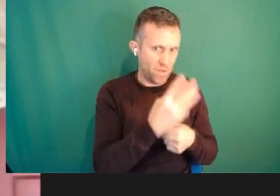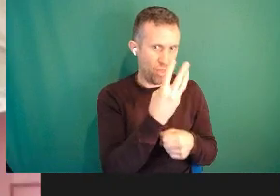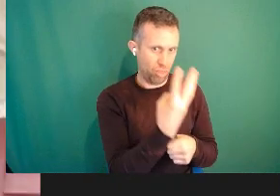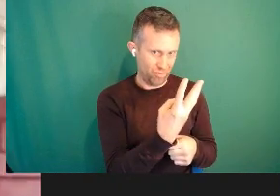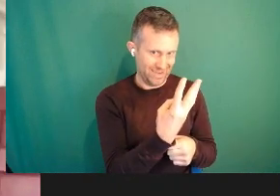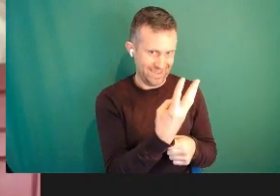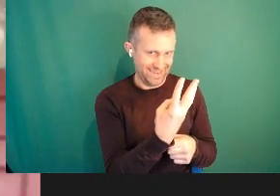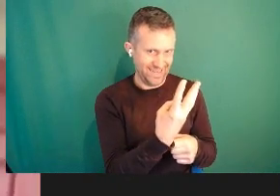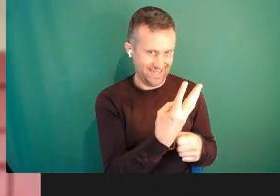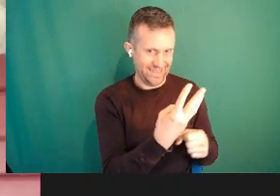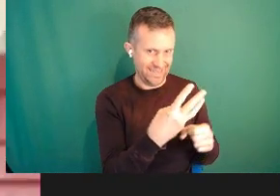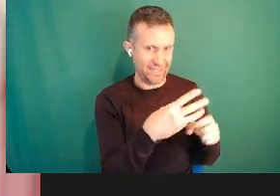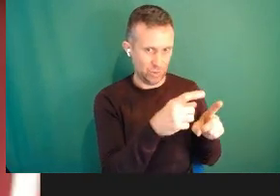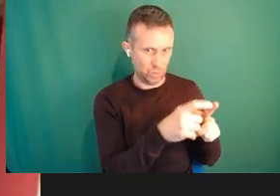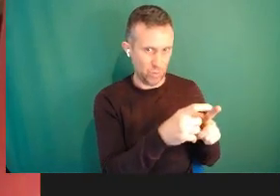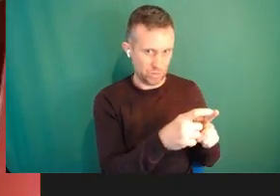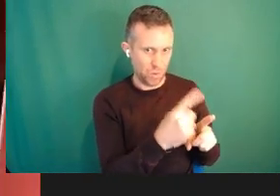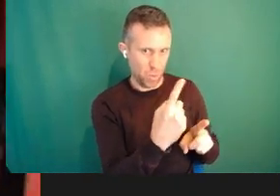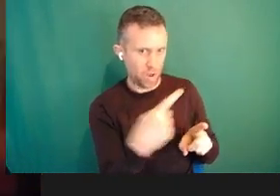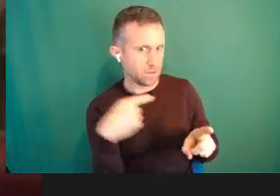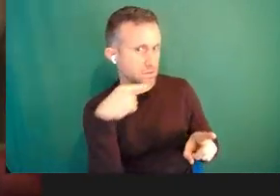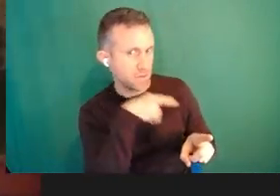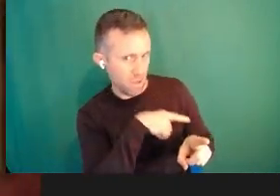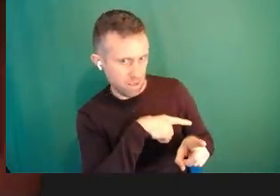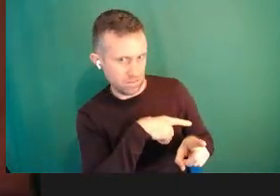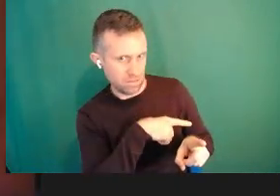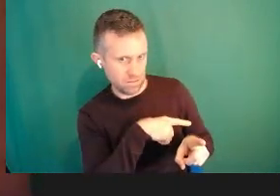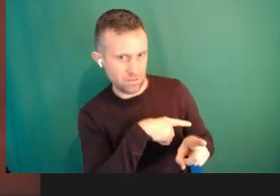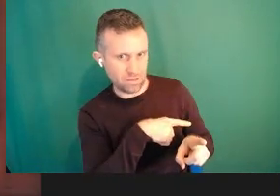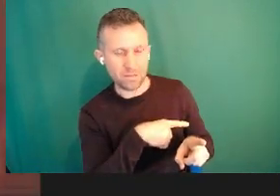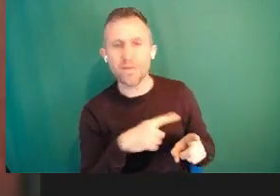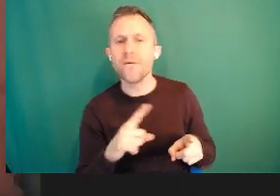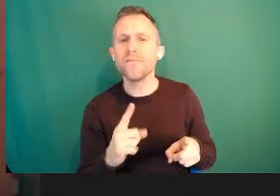of Sybil just here.